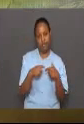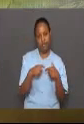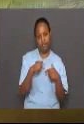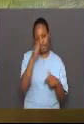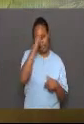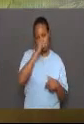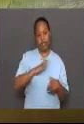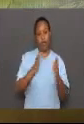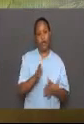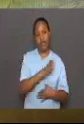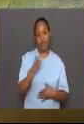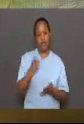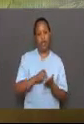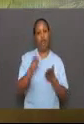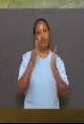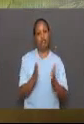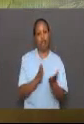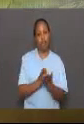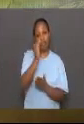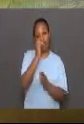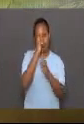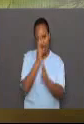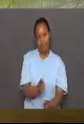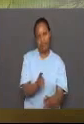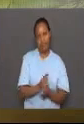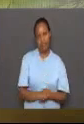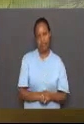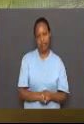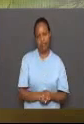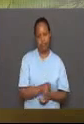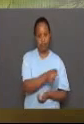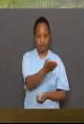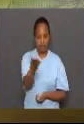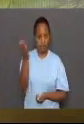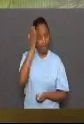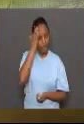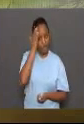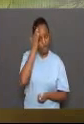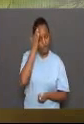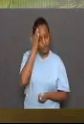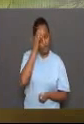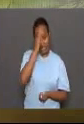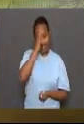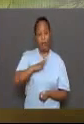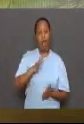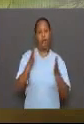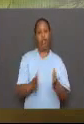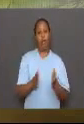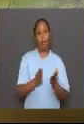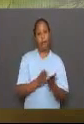human and democratic rights. As you know, human rights